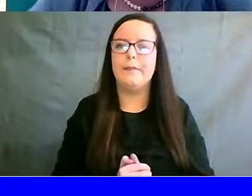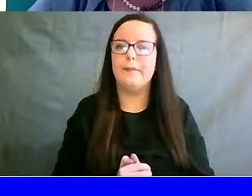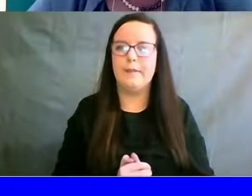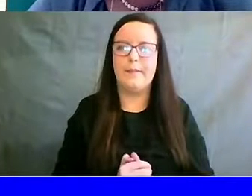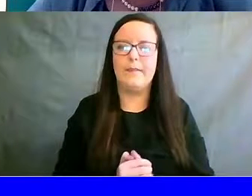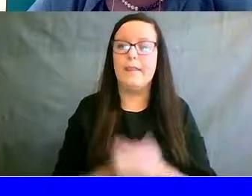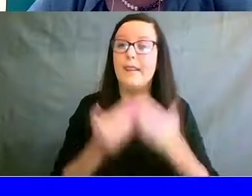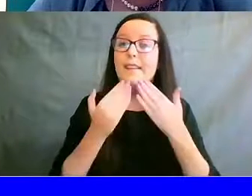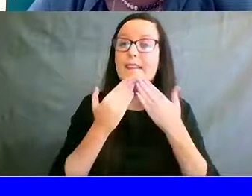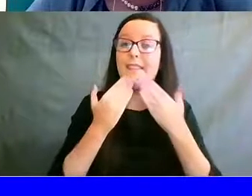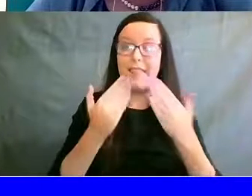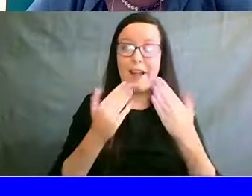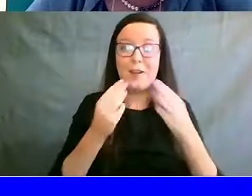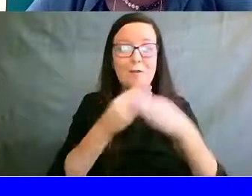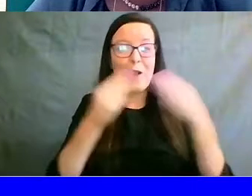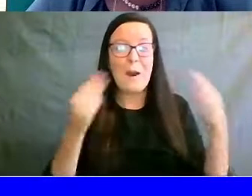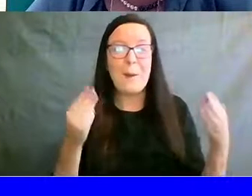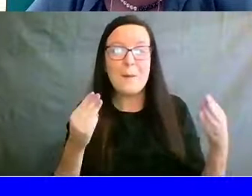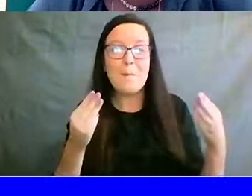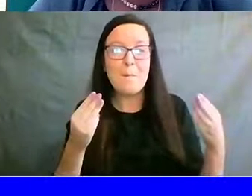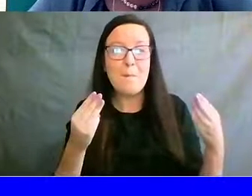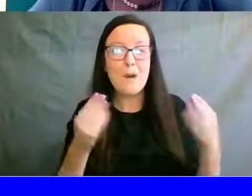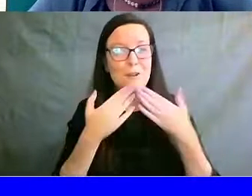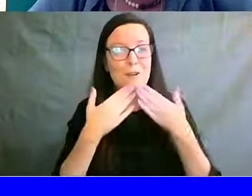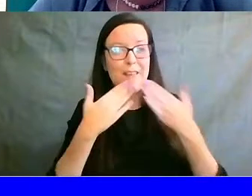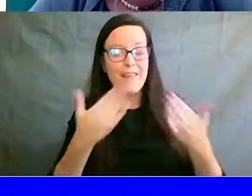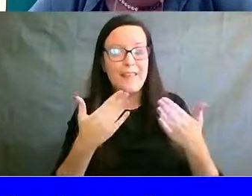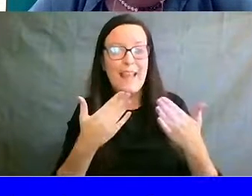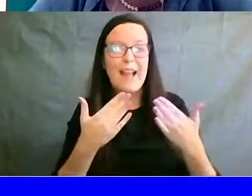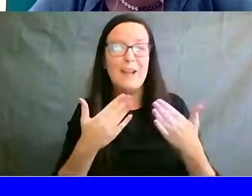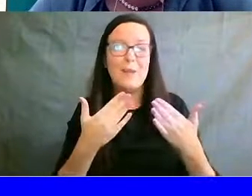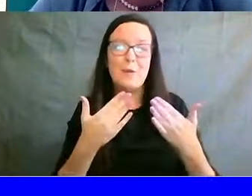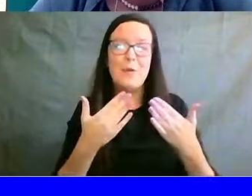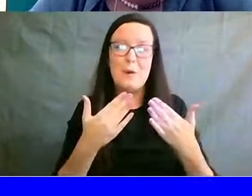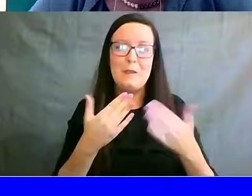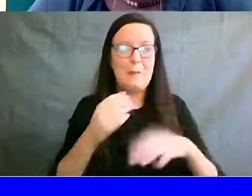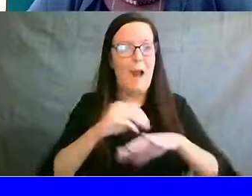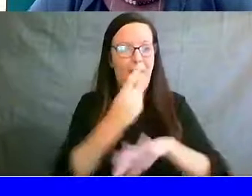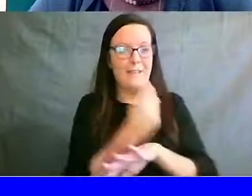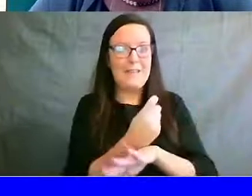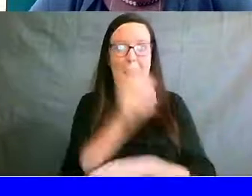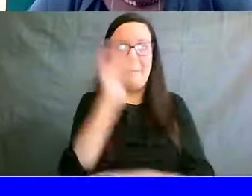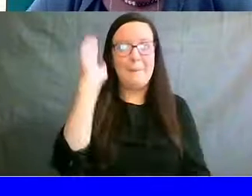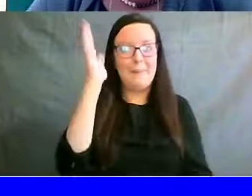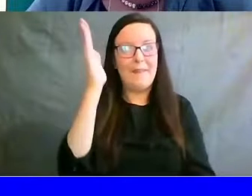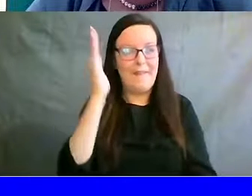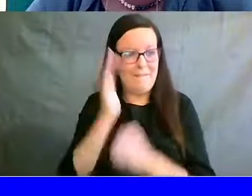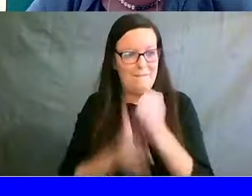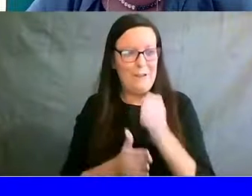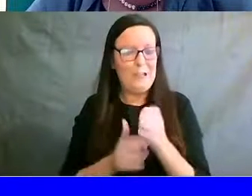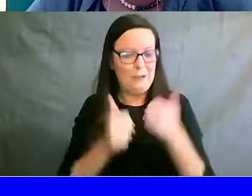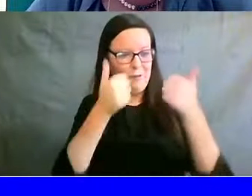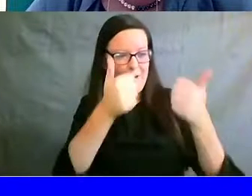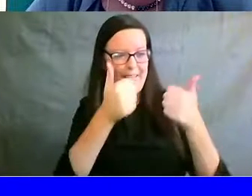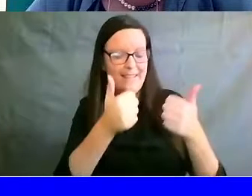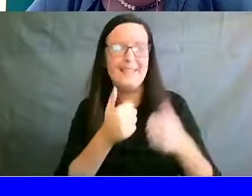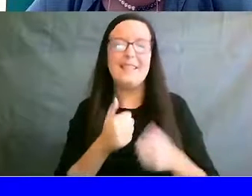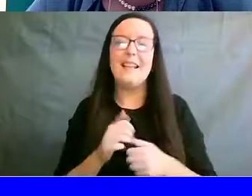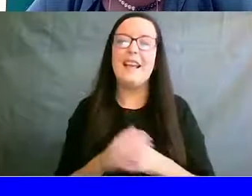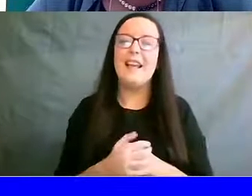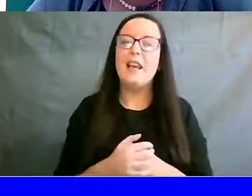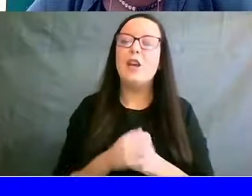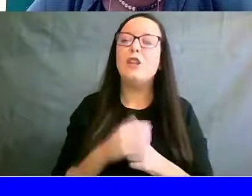Thank you very much, Angus, and thank you for coming in within time, which is great. I just remind